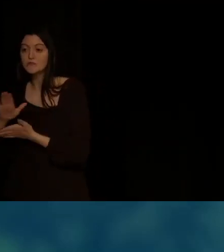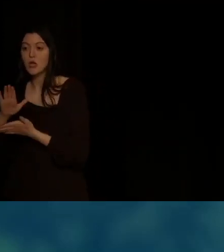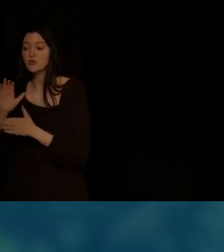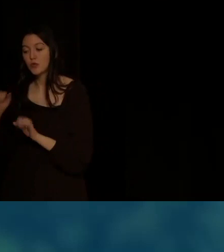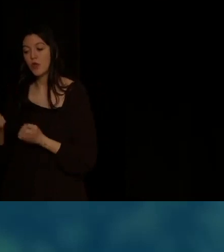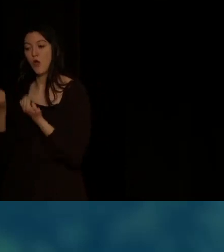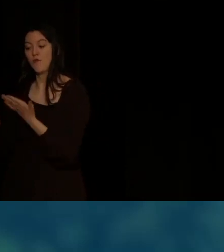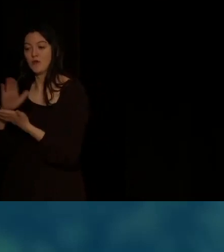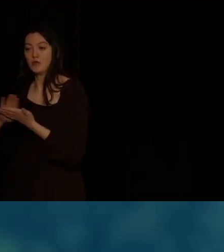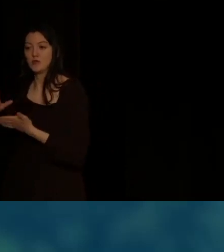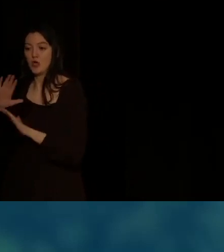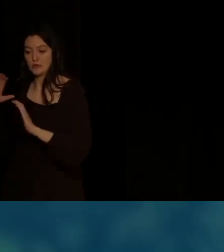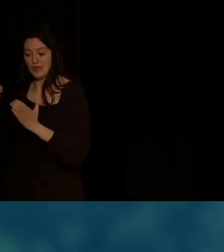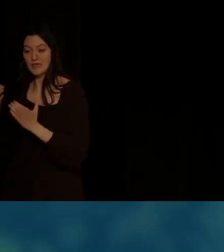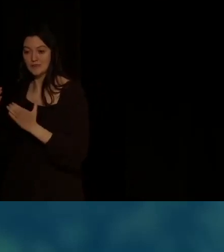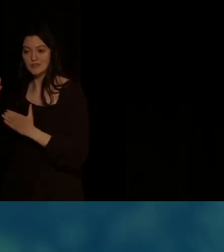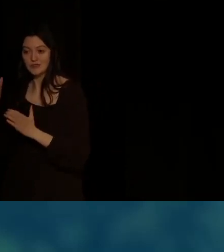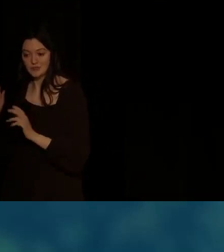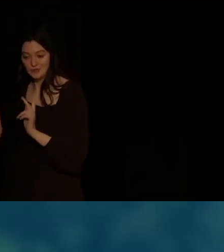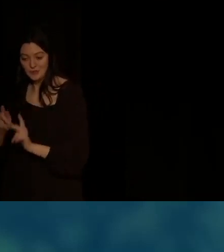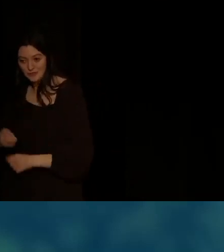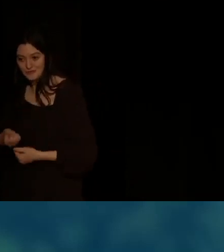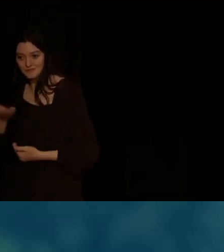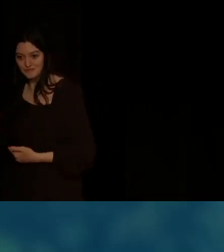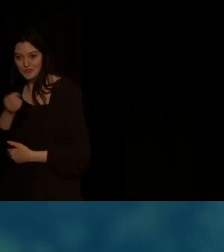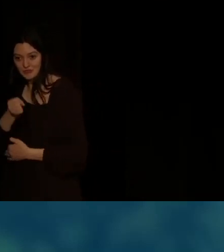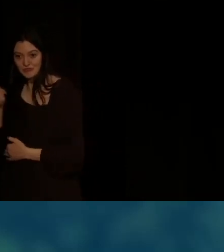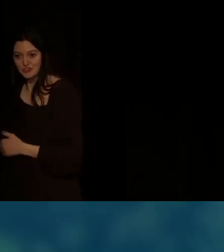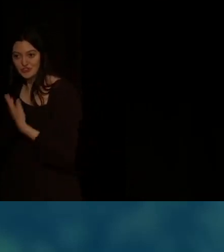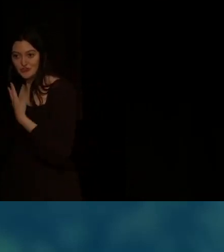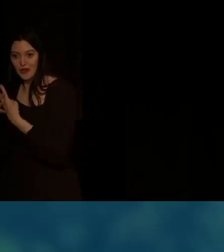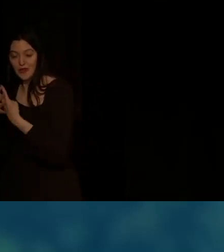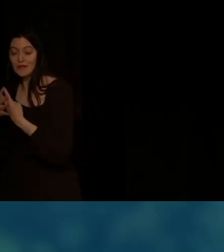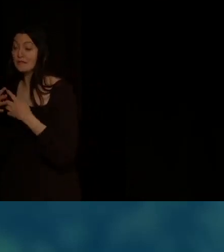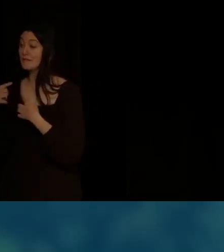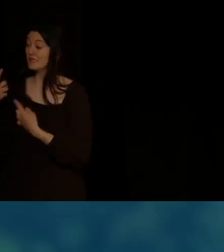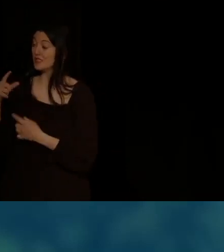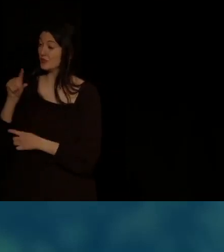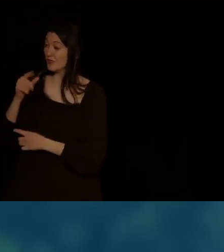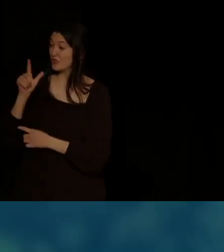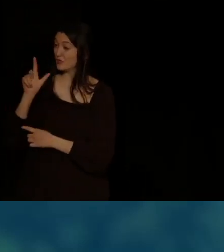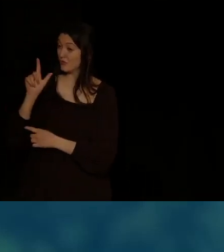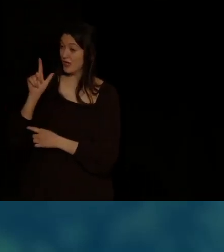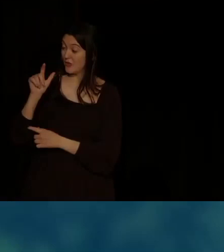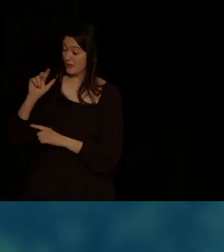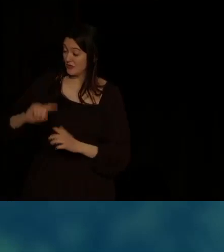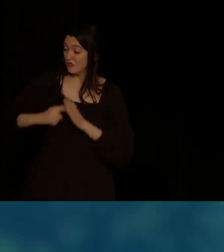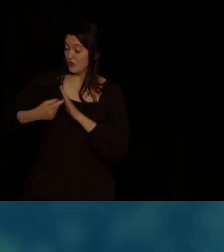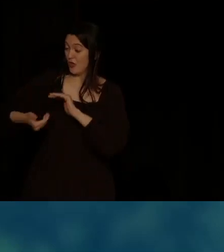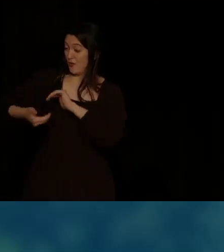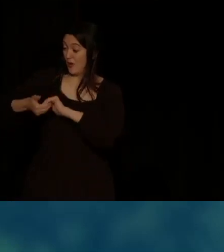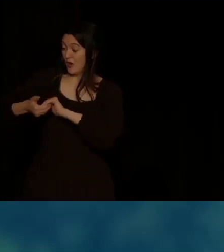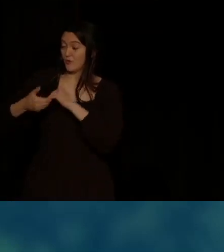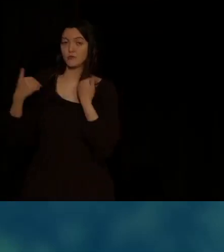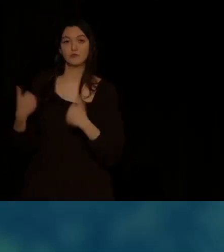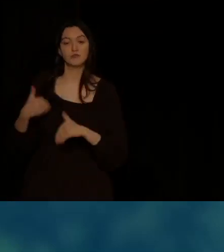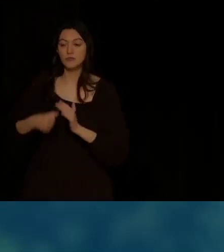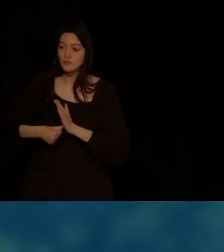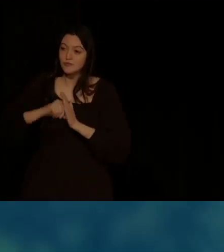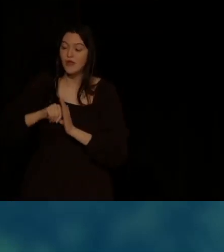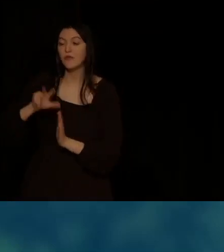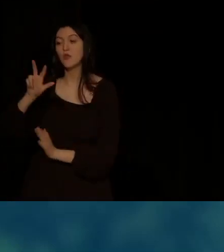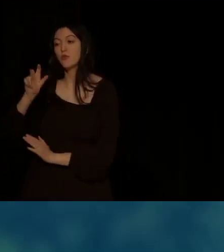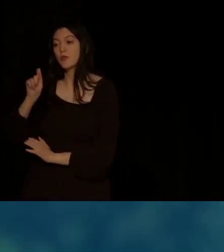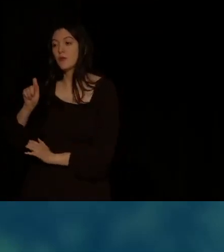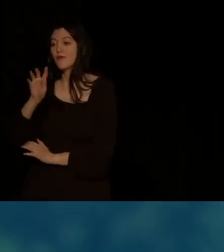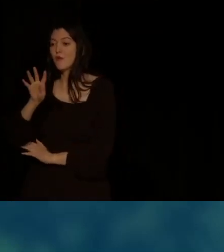residents. And since beginning this partnership in 2023, the students have maintained an impressive